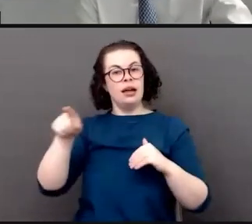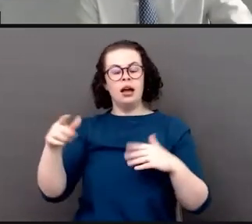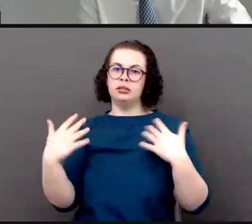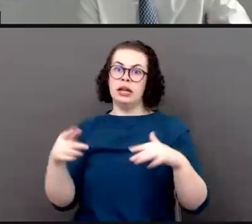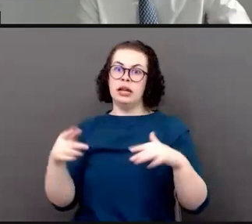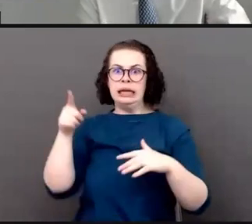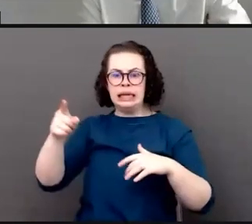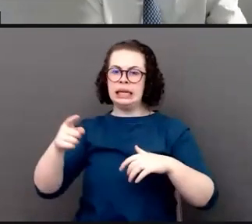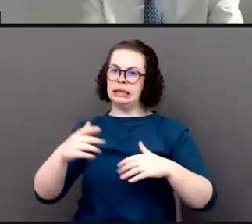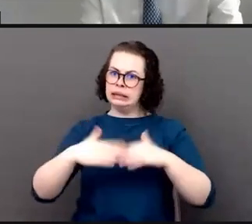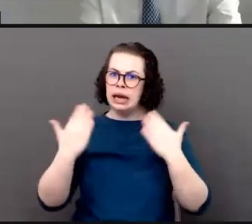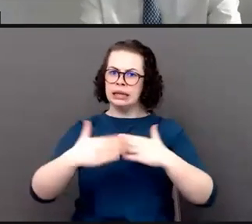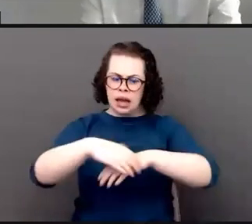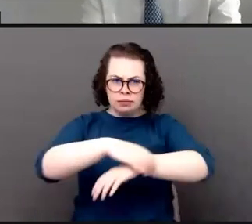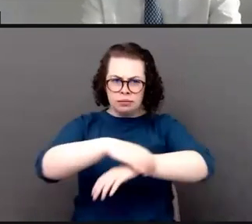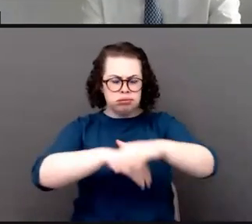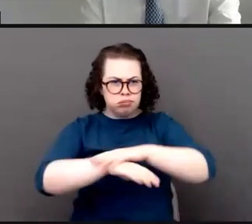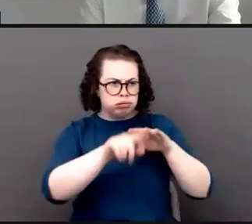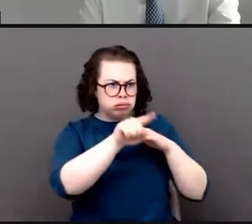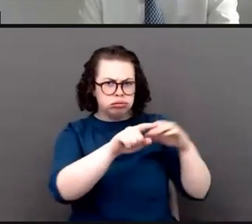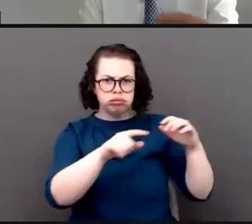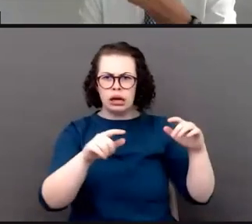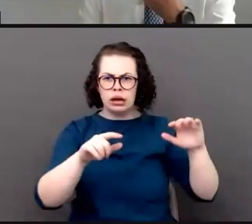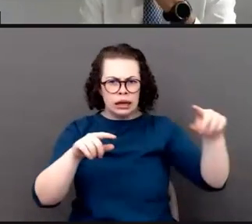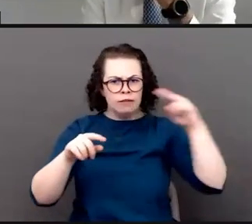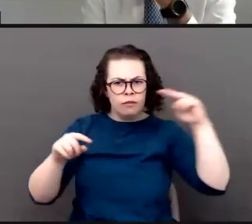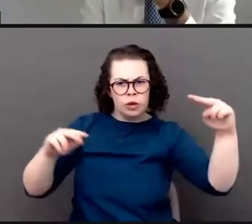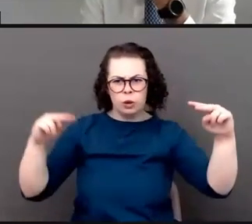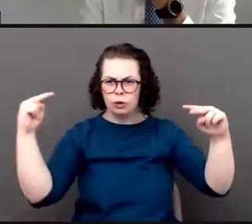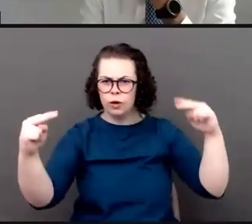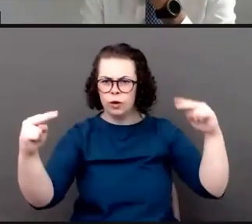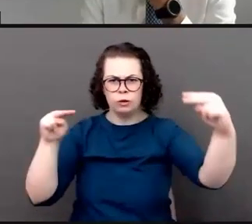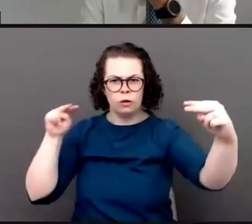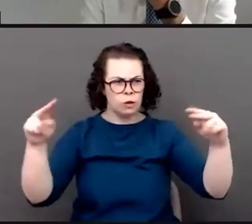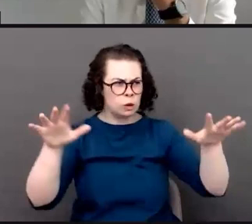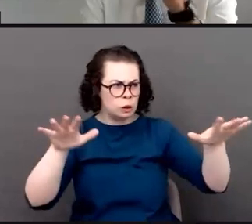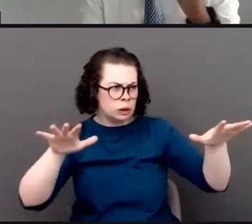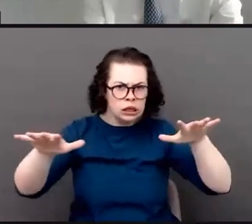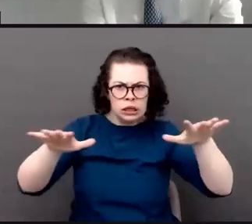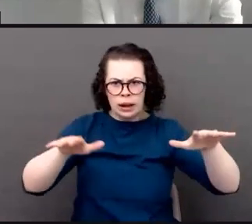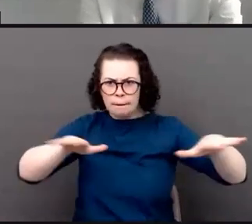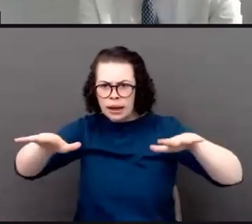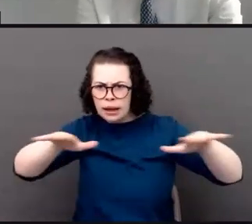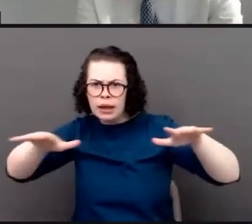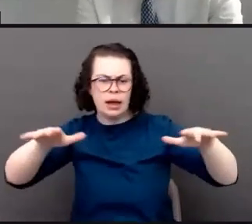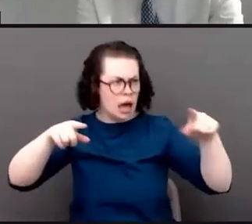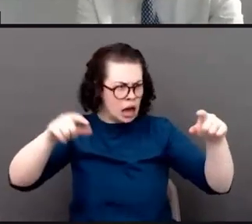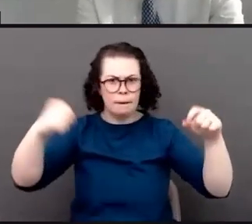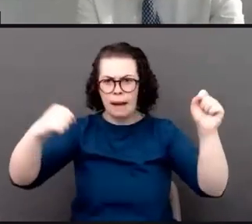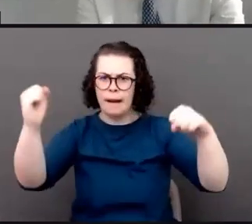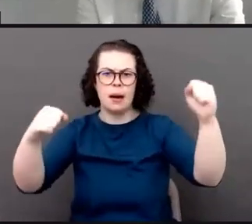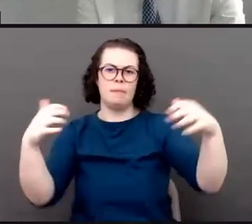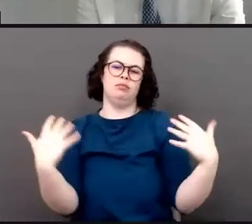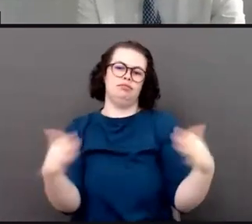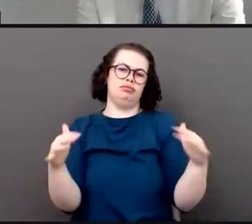He stay every day working to obtain this very useful standard.